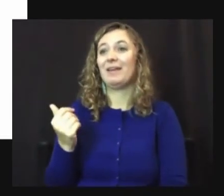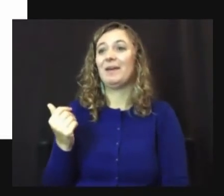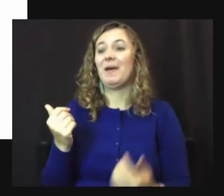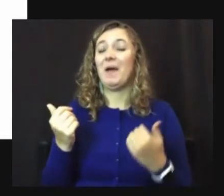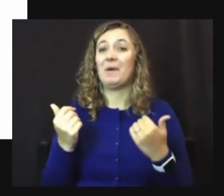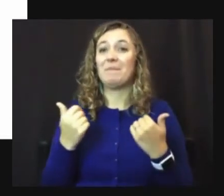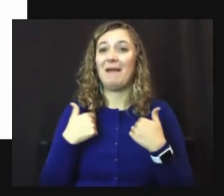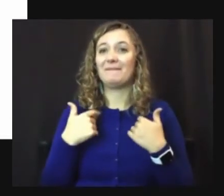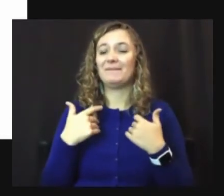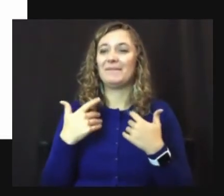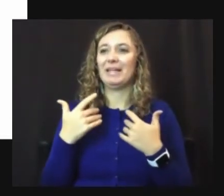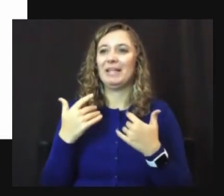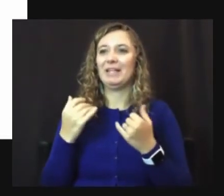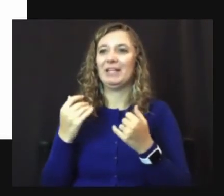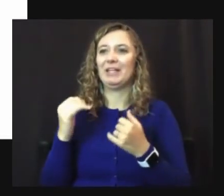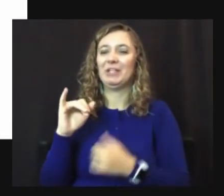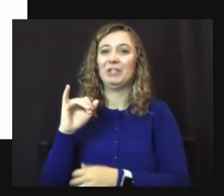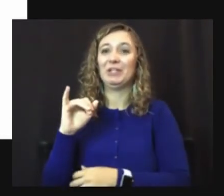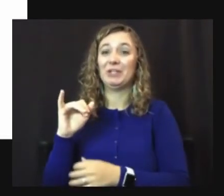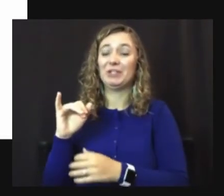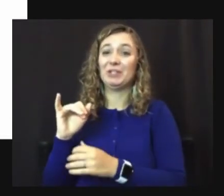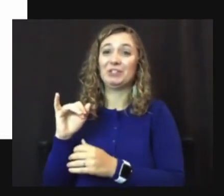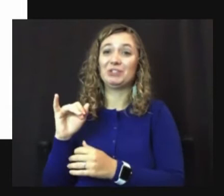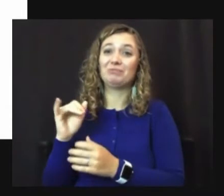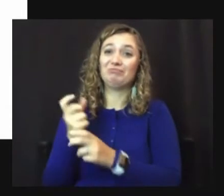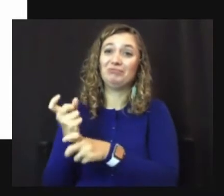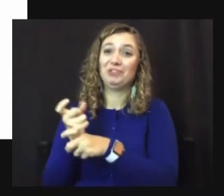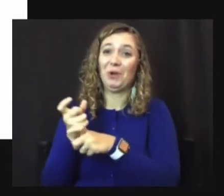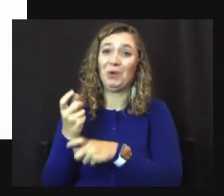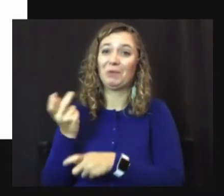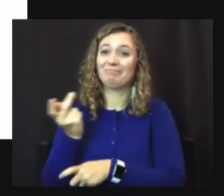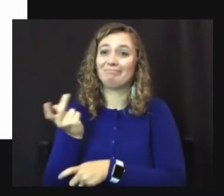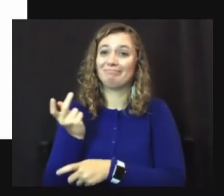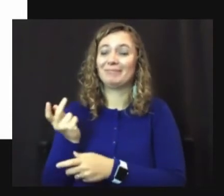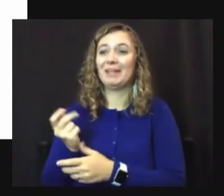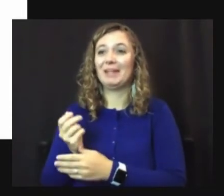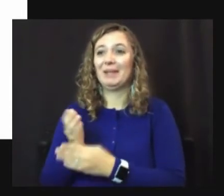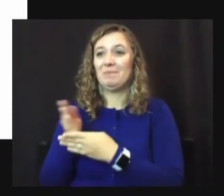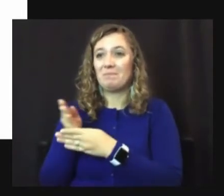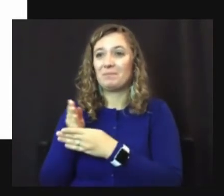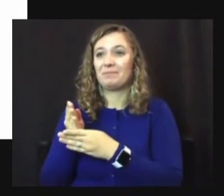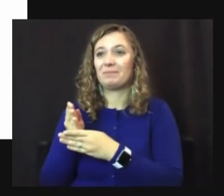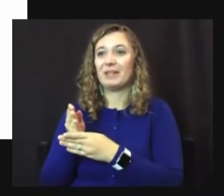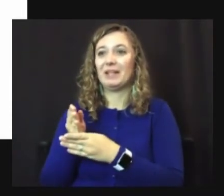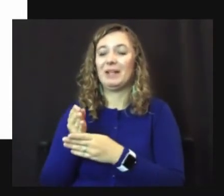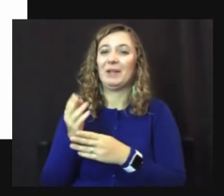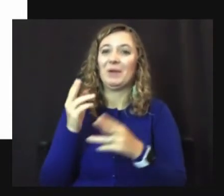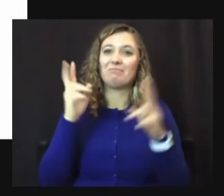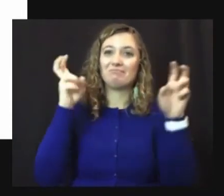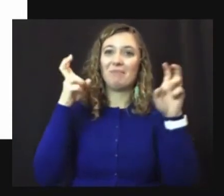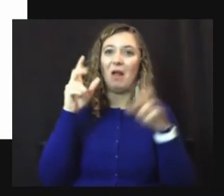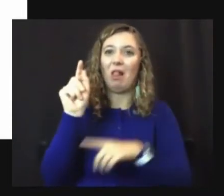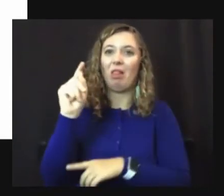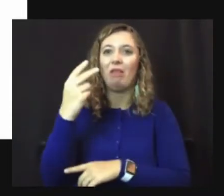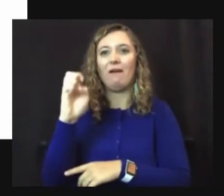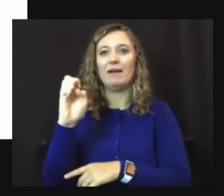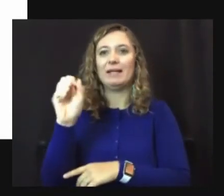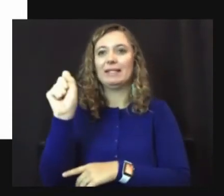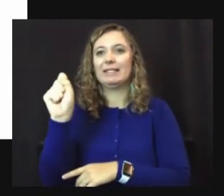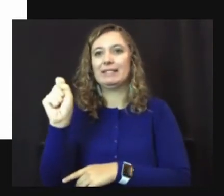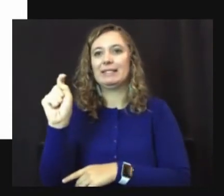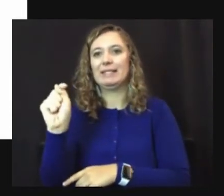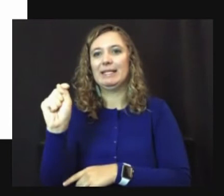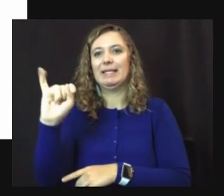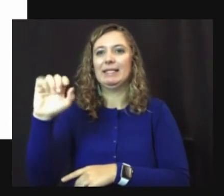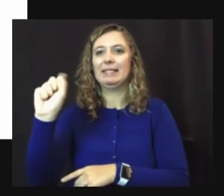autism, I put the tism in here because Kate told me I was going to sabotage this presentation